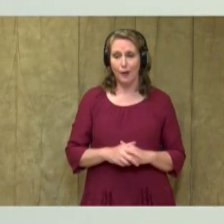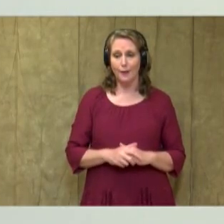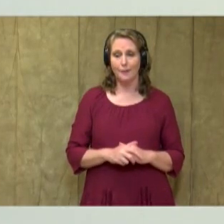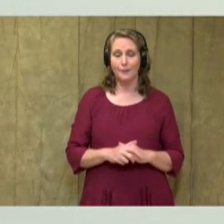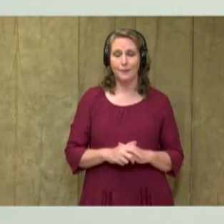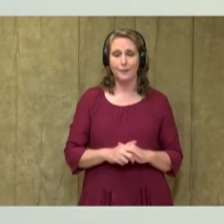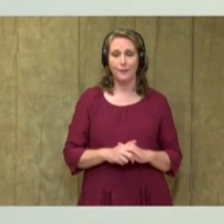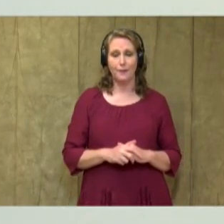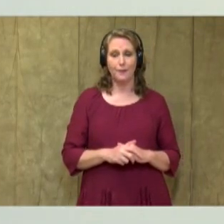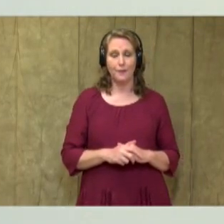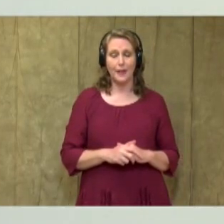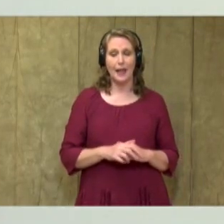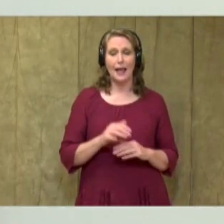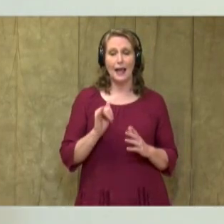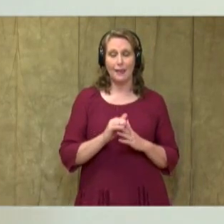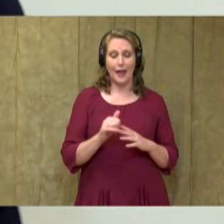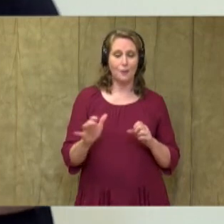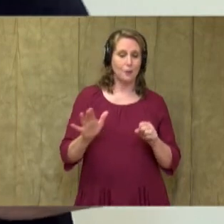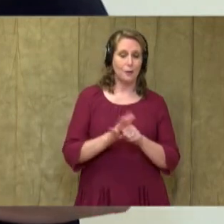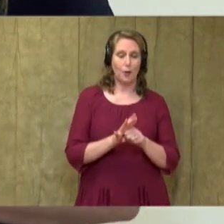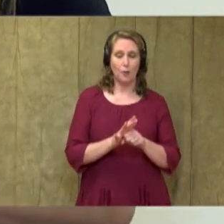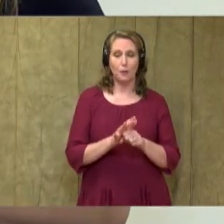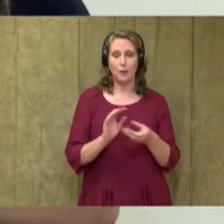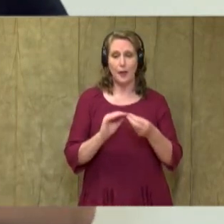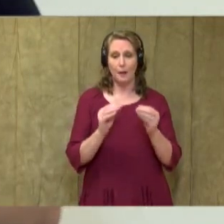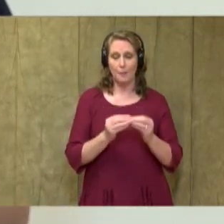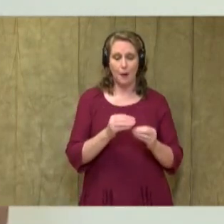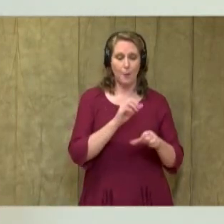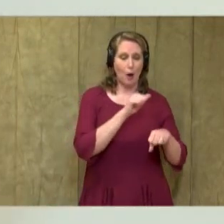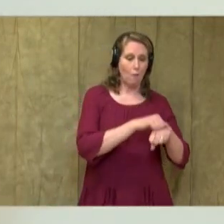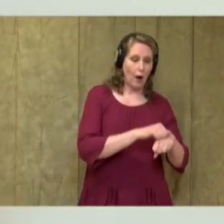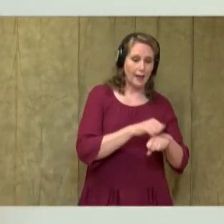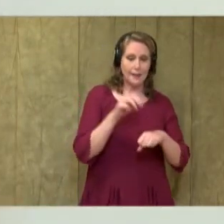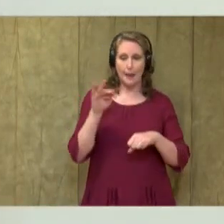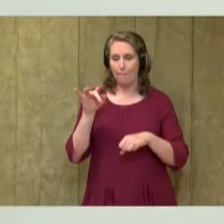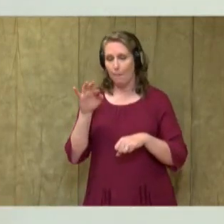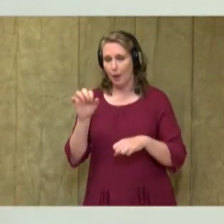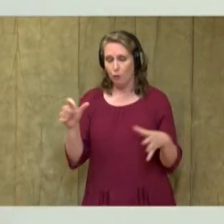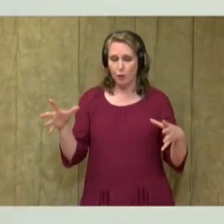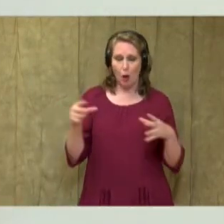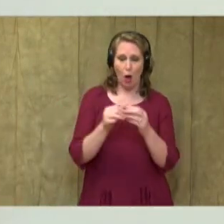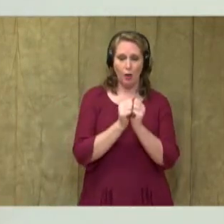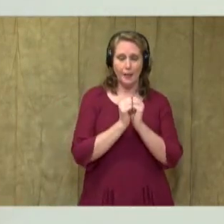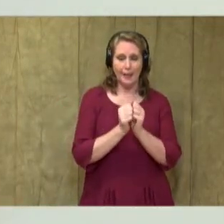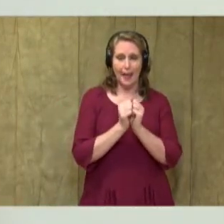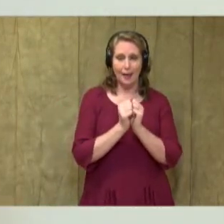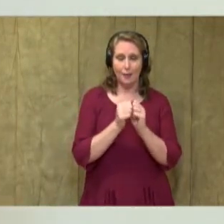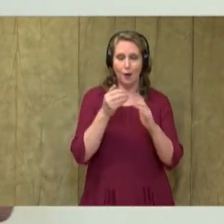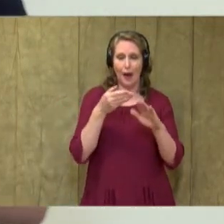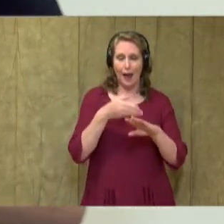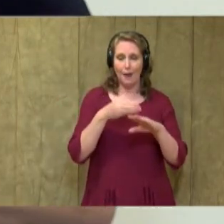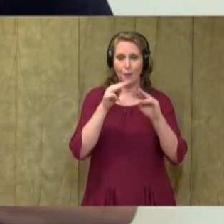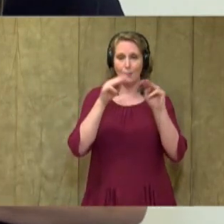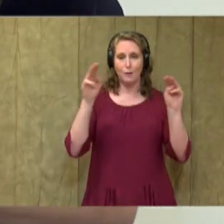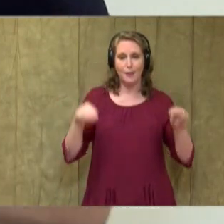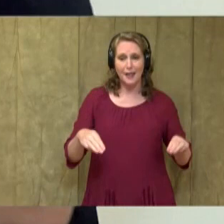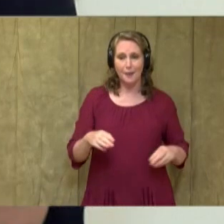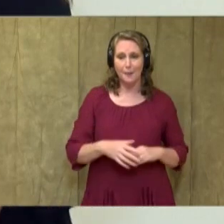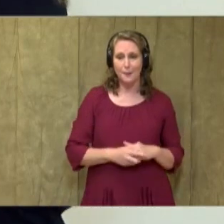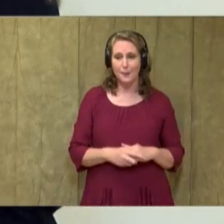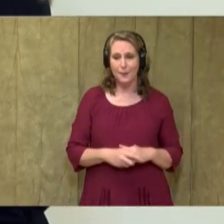624. So that would be the total amount of rocks and minerals that are on display at the